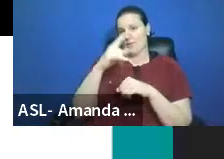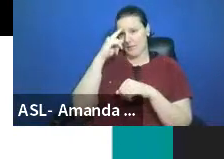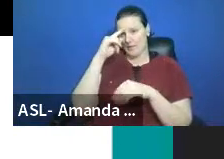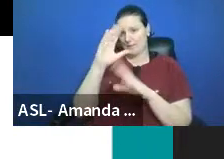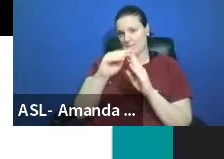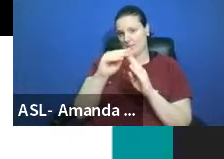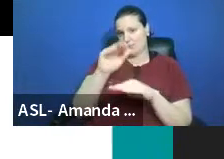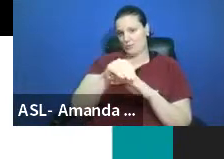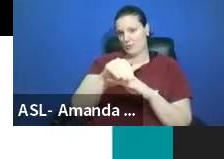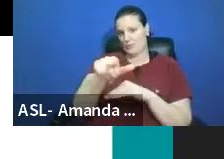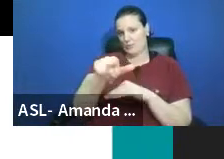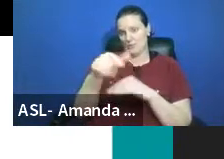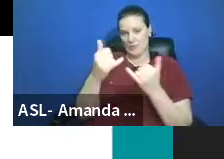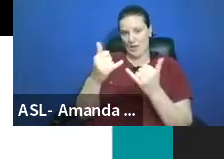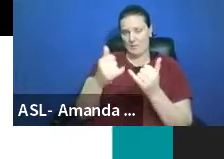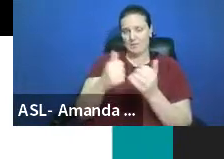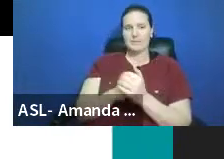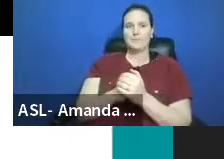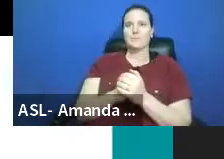today.